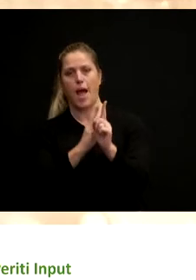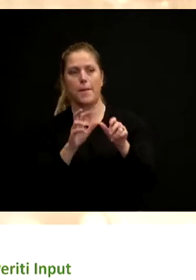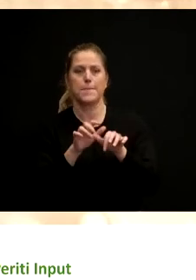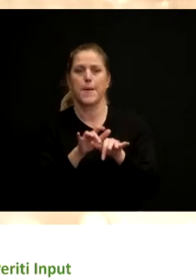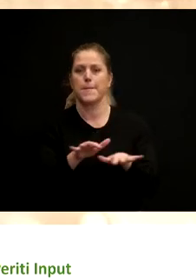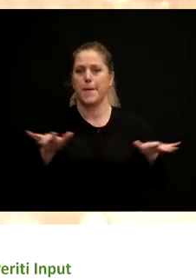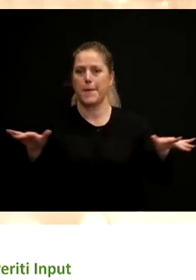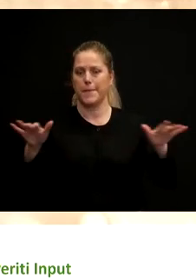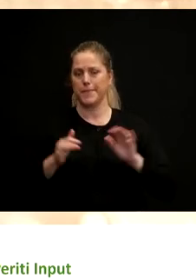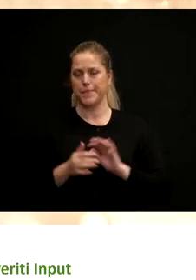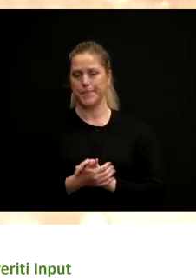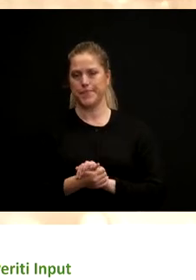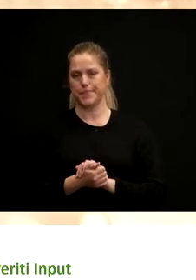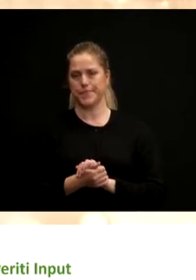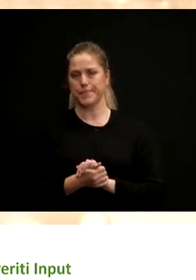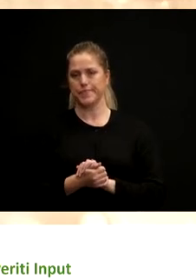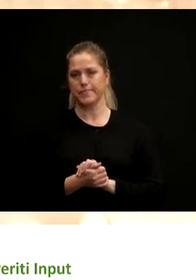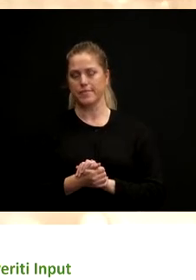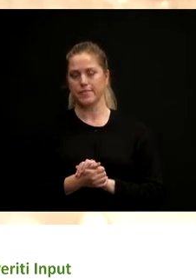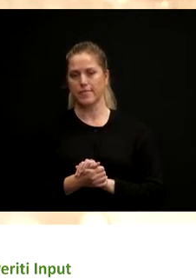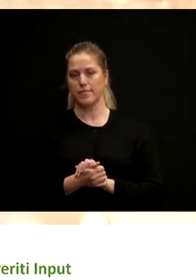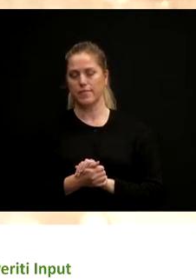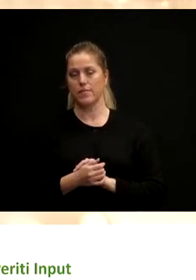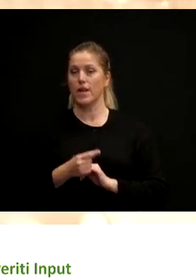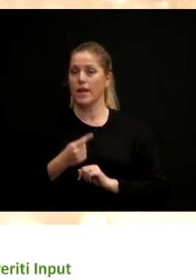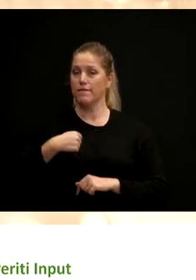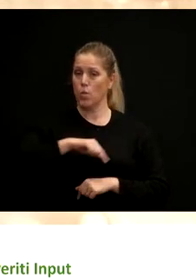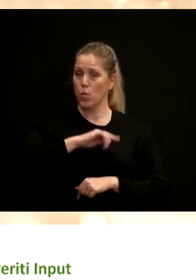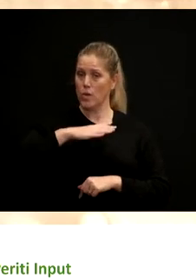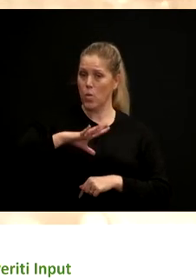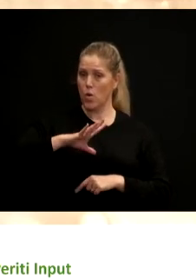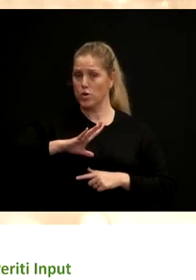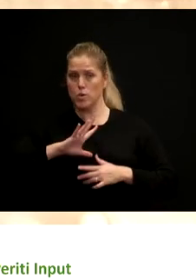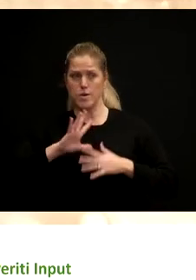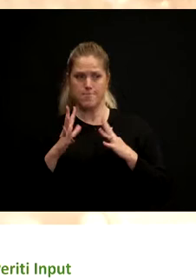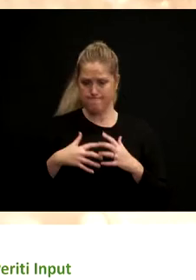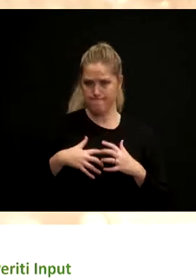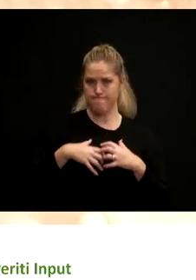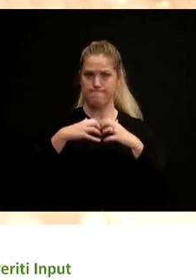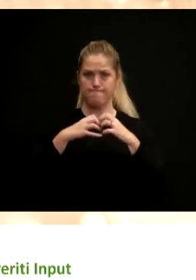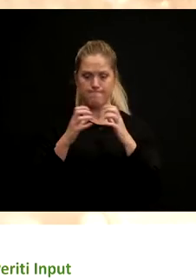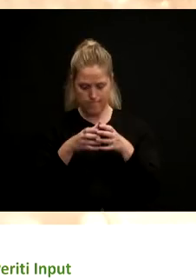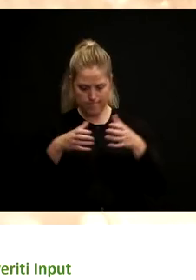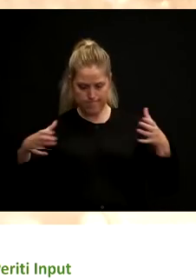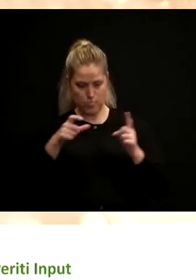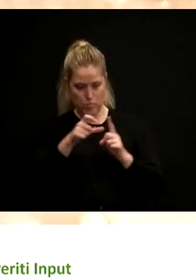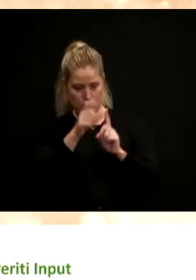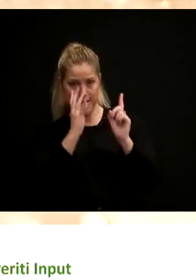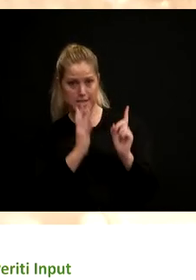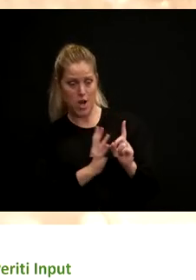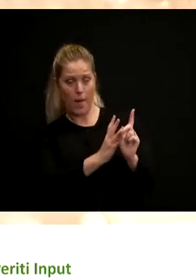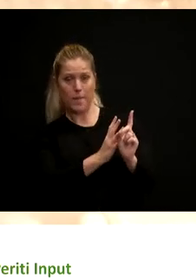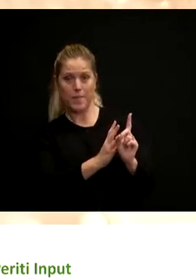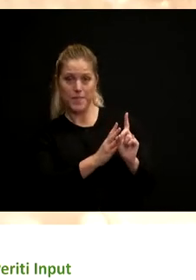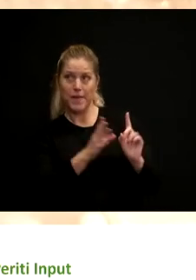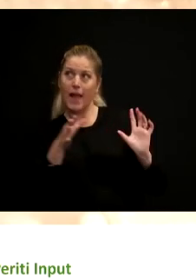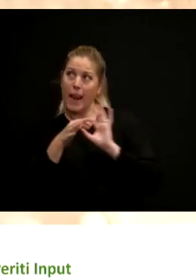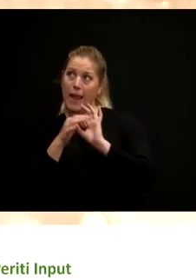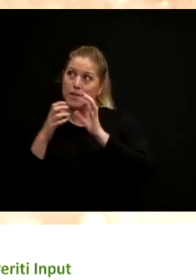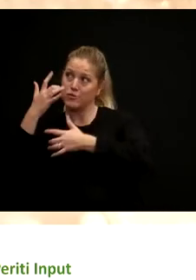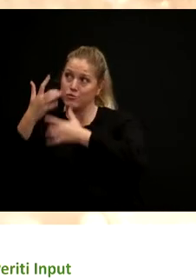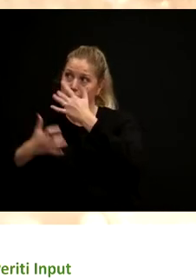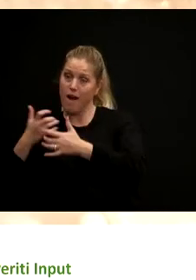Formation for discipleship in Christ is both a right of the baptized as it is a